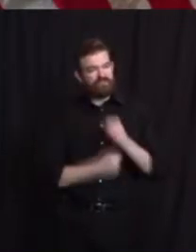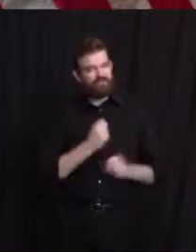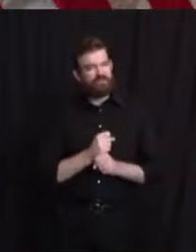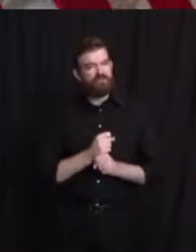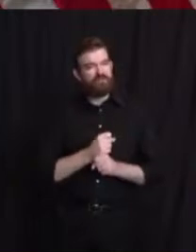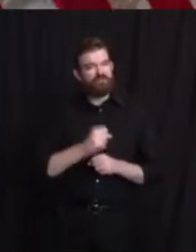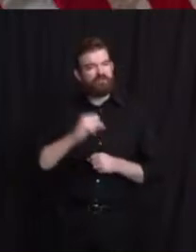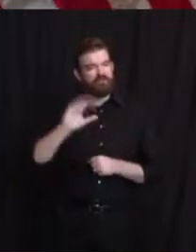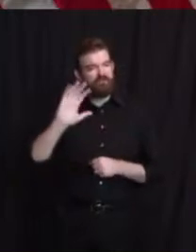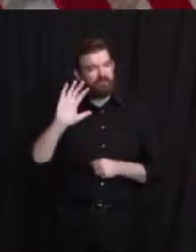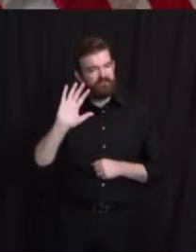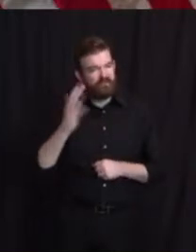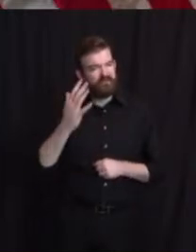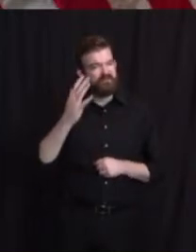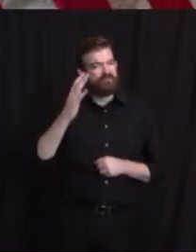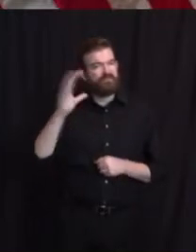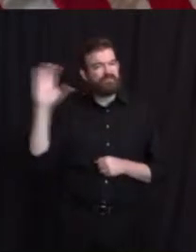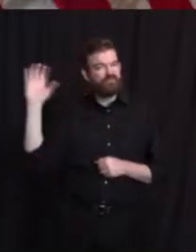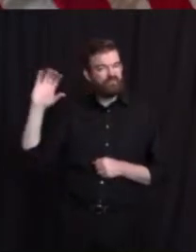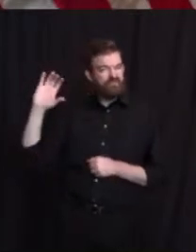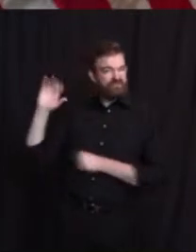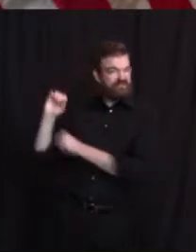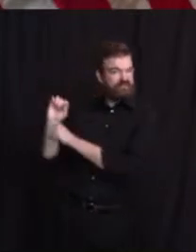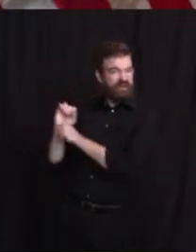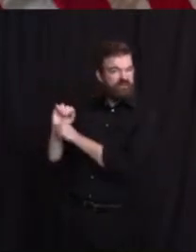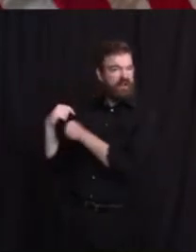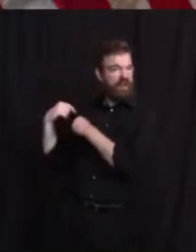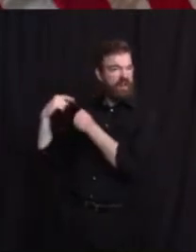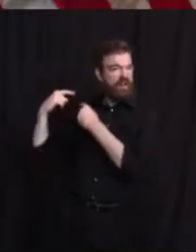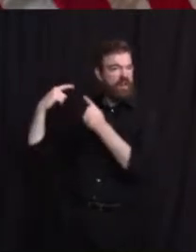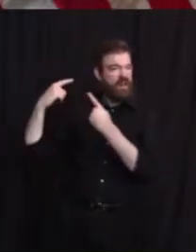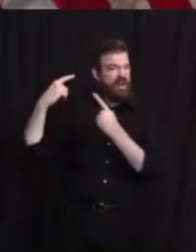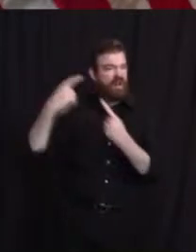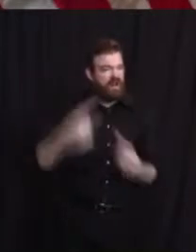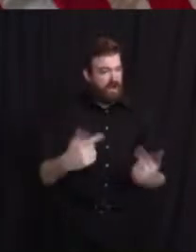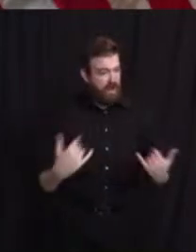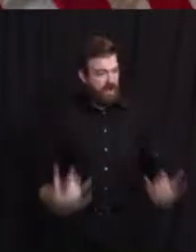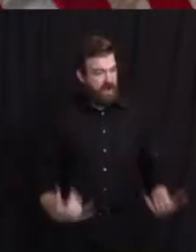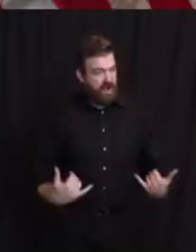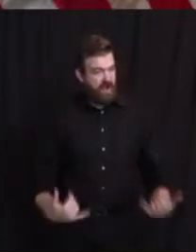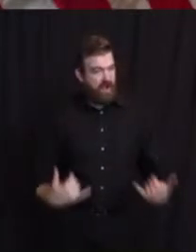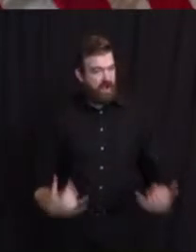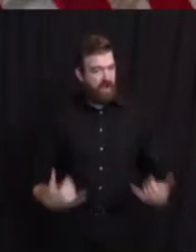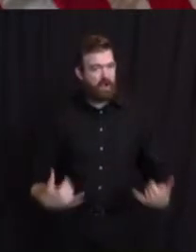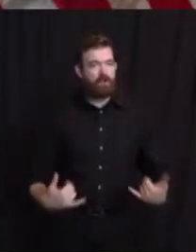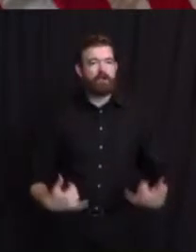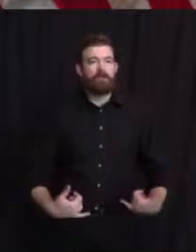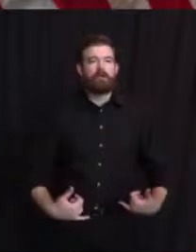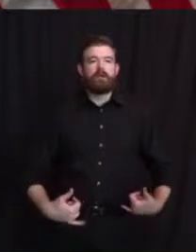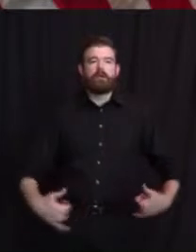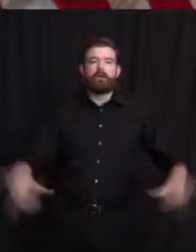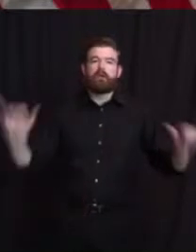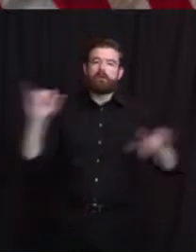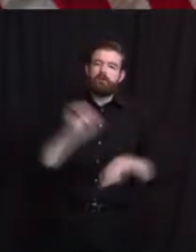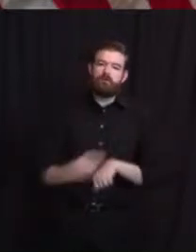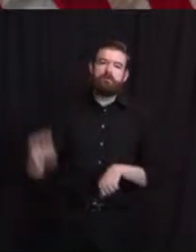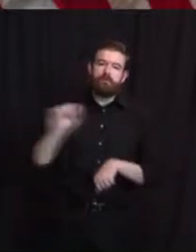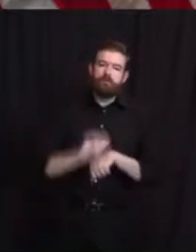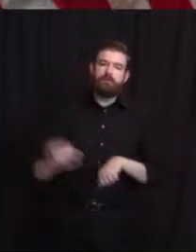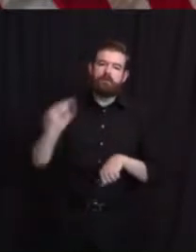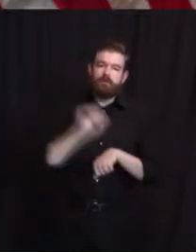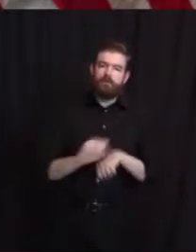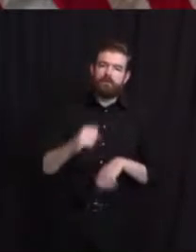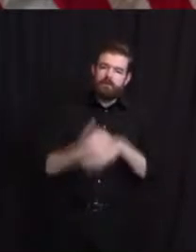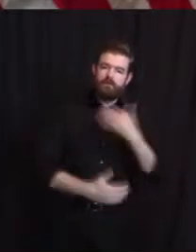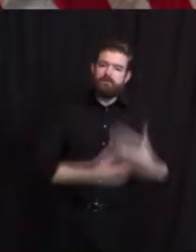let us never forget that we're still digging out. So thank you for your report, Sheila. Thank you, Governor. for yours as well. Again, it's